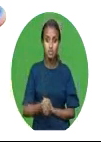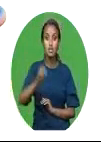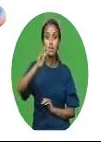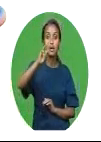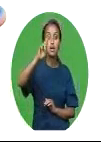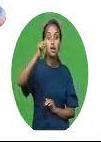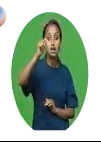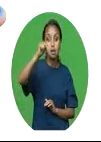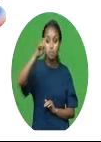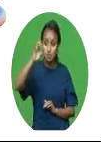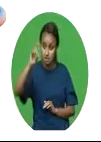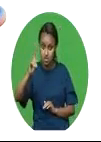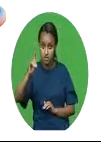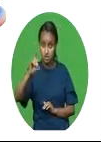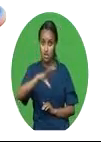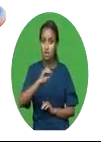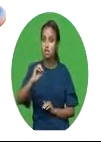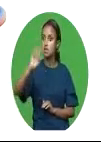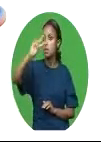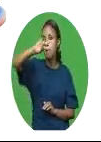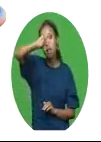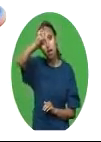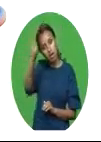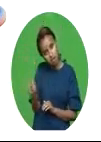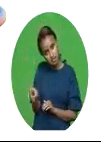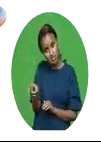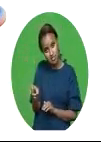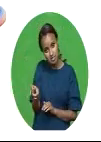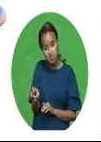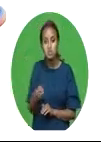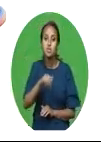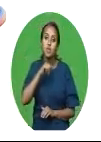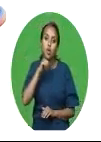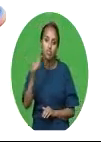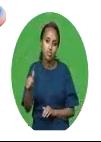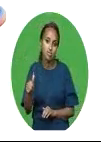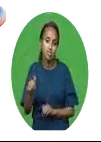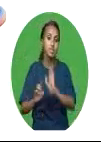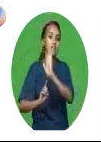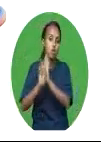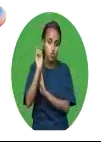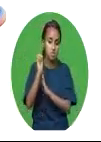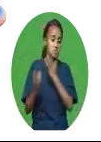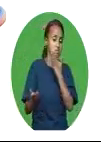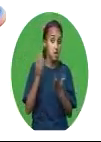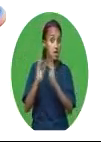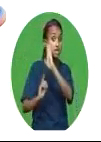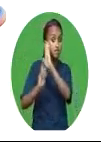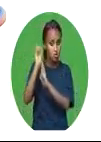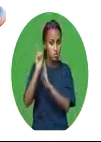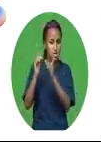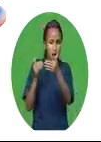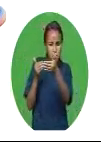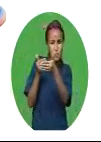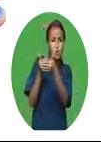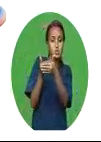Wrapped surfaces and double curved surfaces are not developable. They may be developed